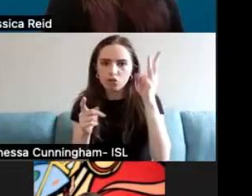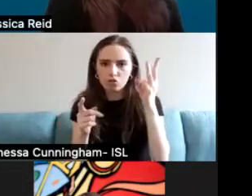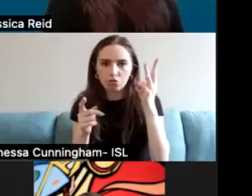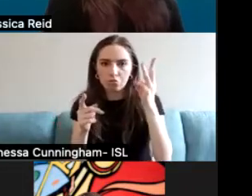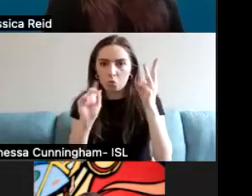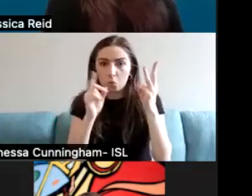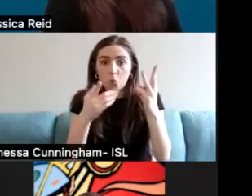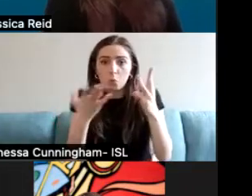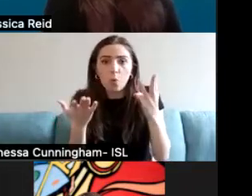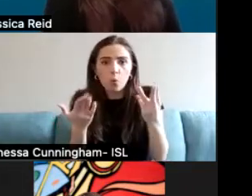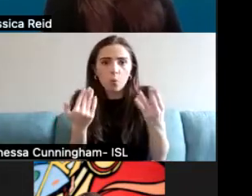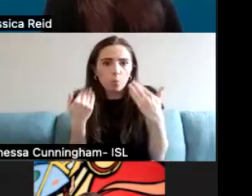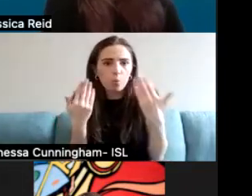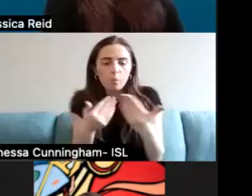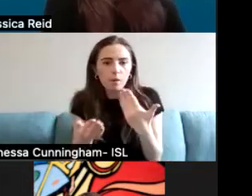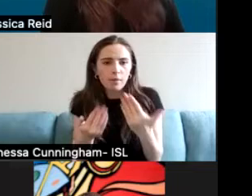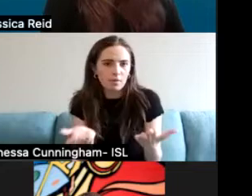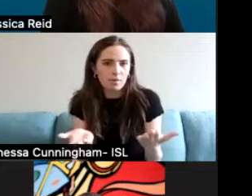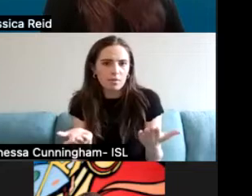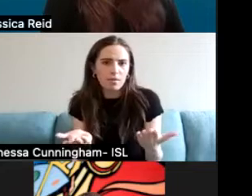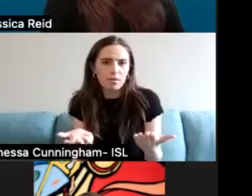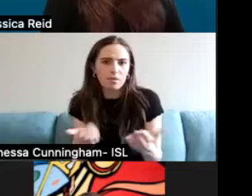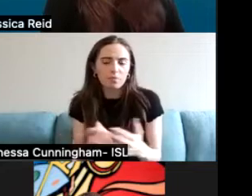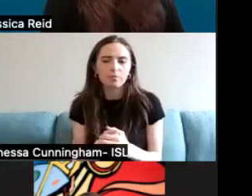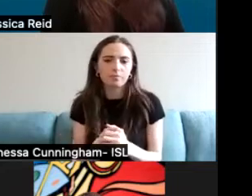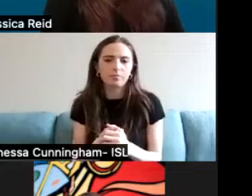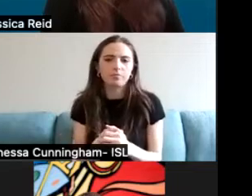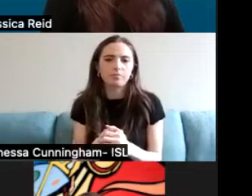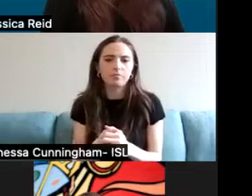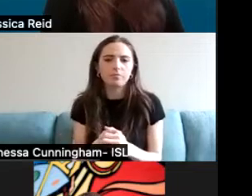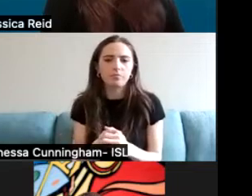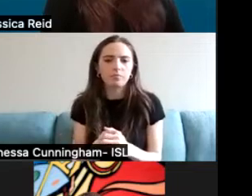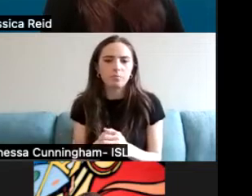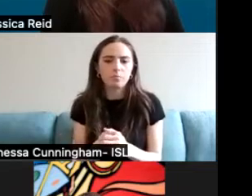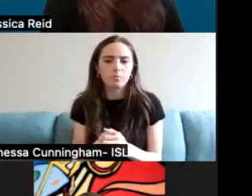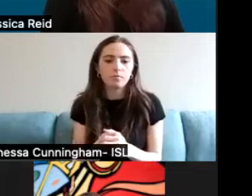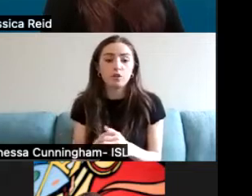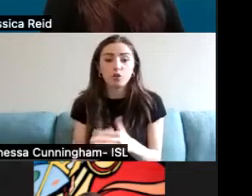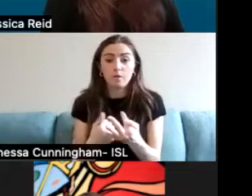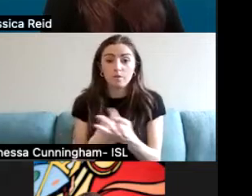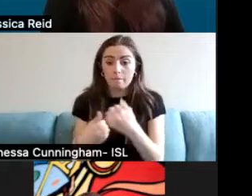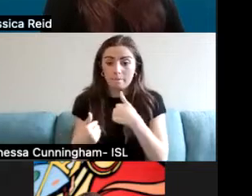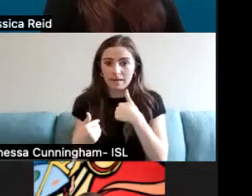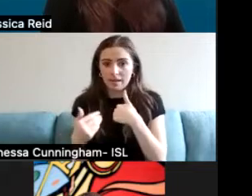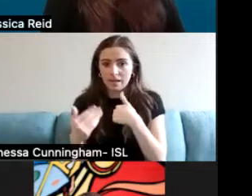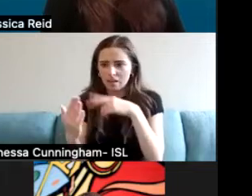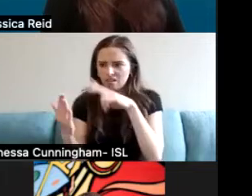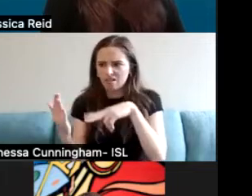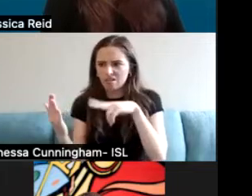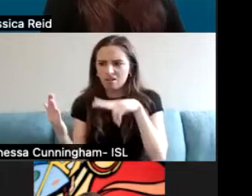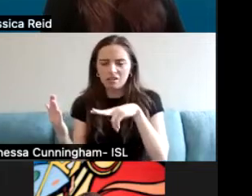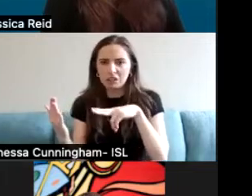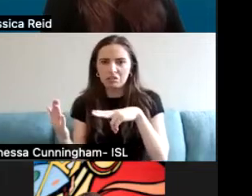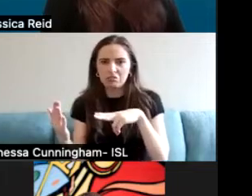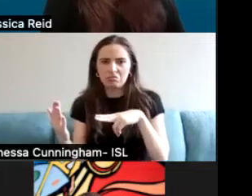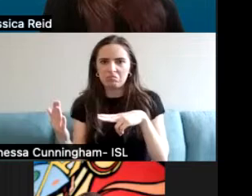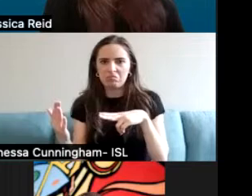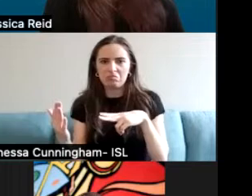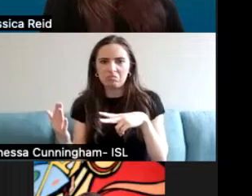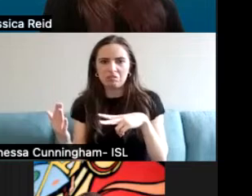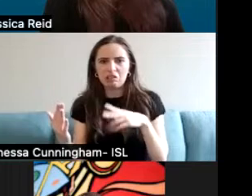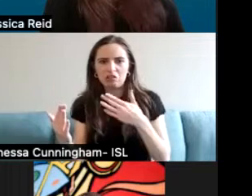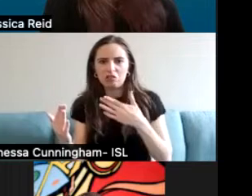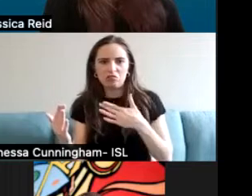text. To me, this is just a document of text with